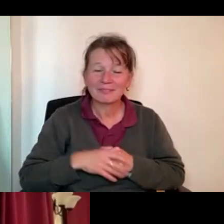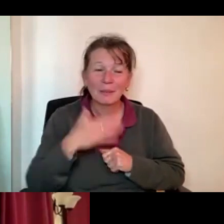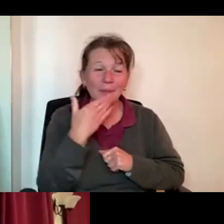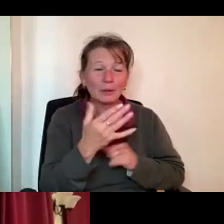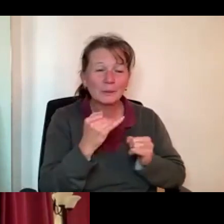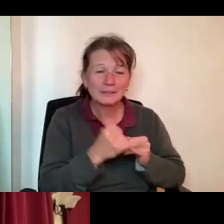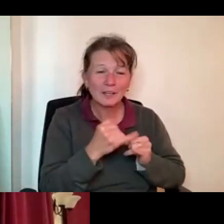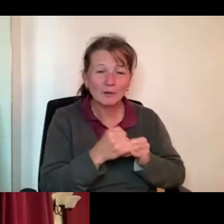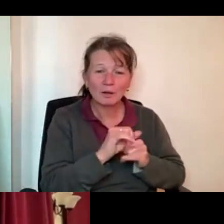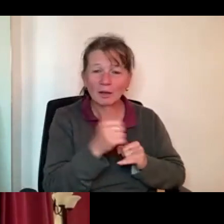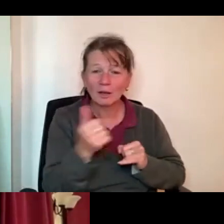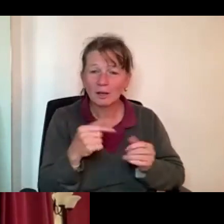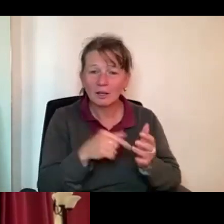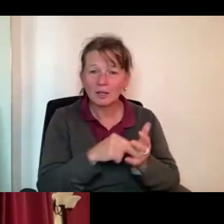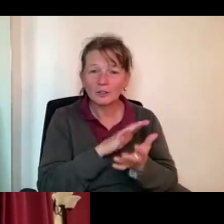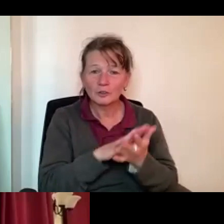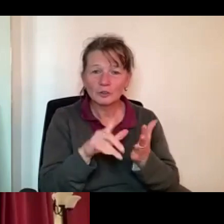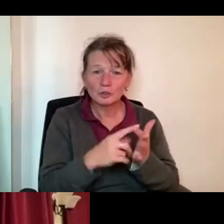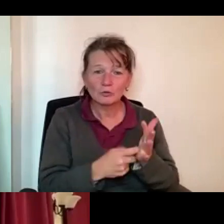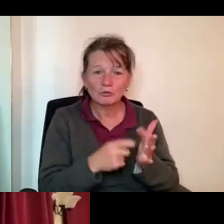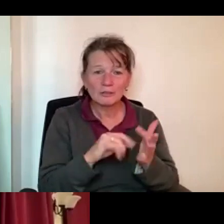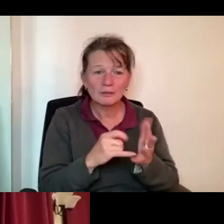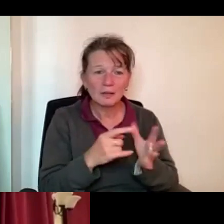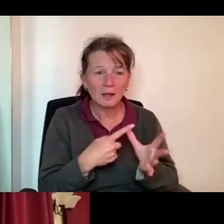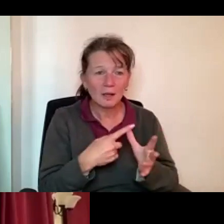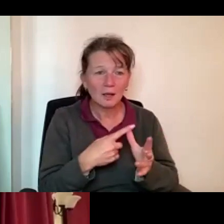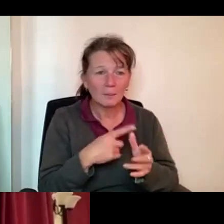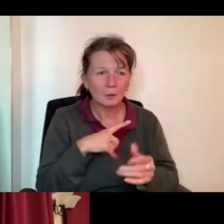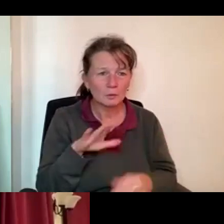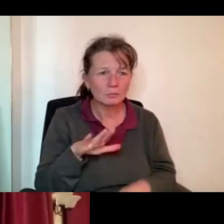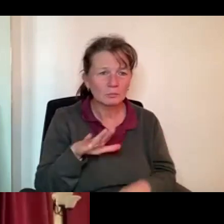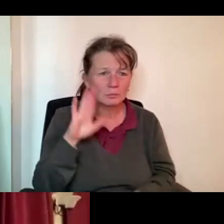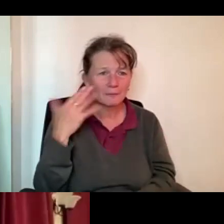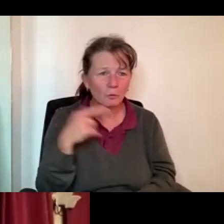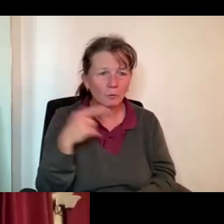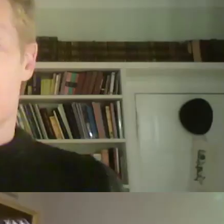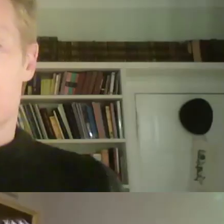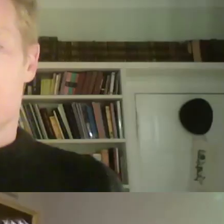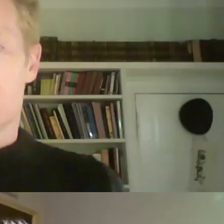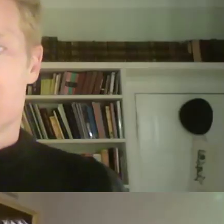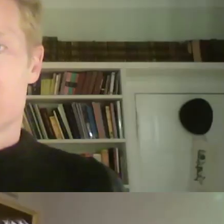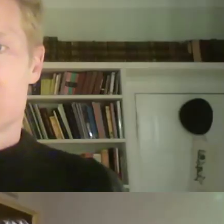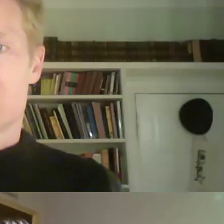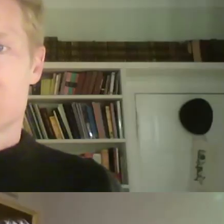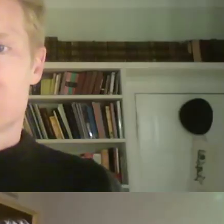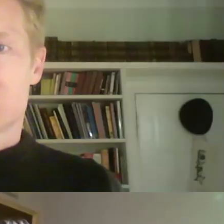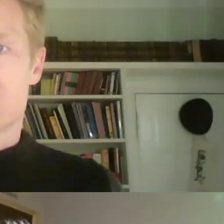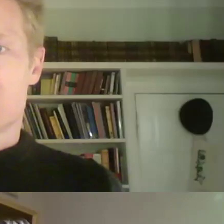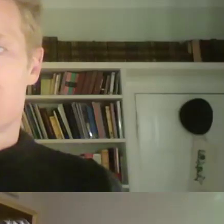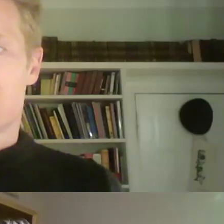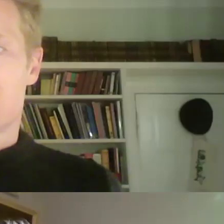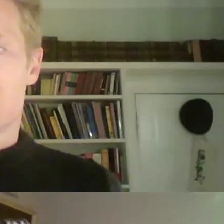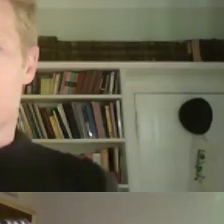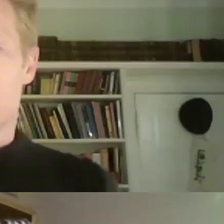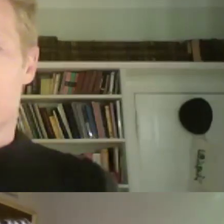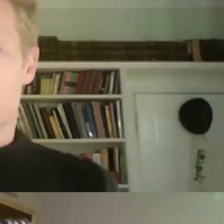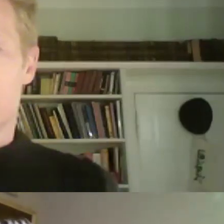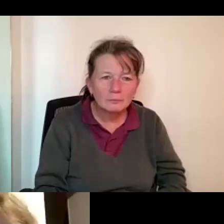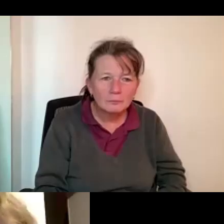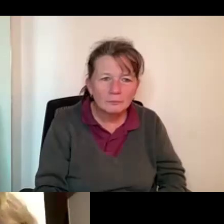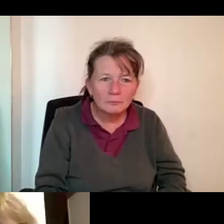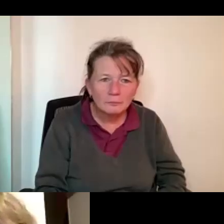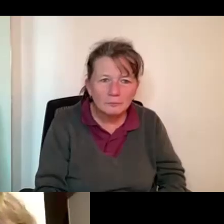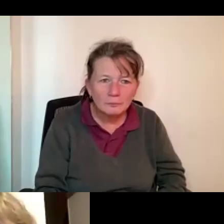go to Teresa because you had a hand up before, if you'd still like to speak. Hi, and yeah, I